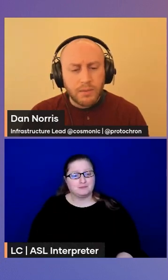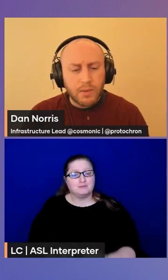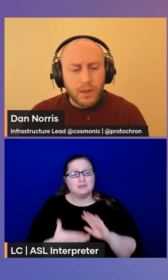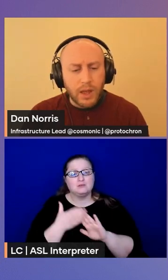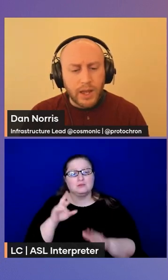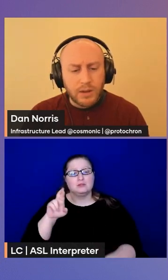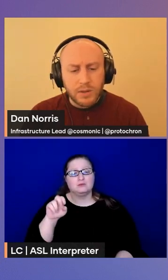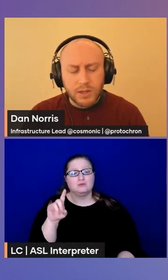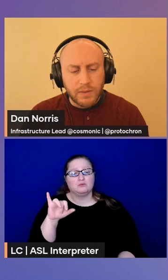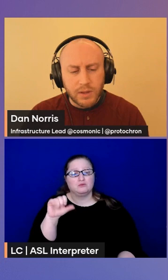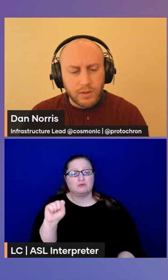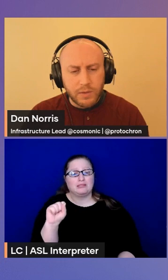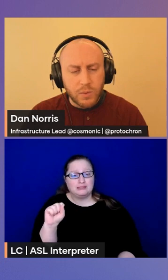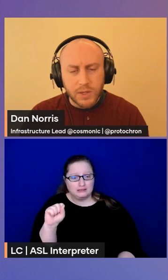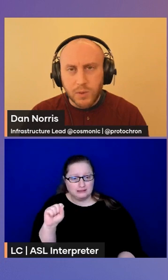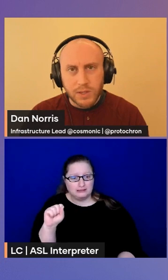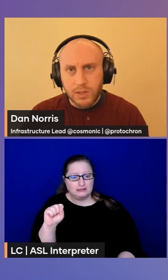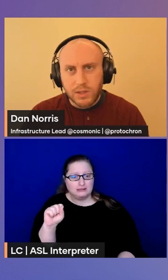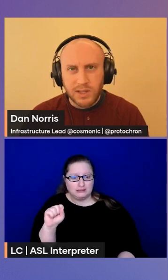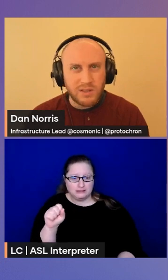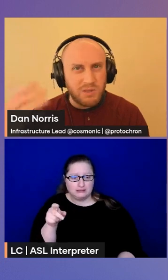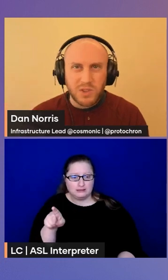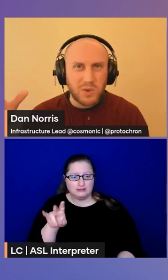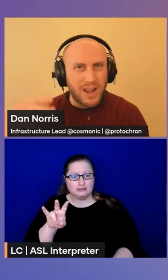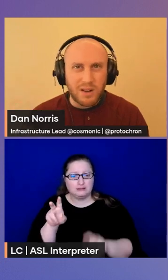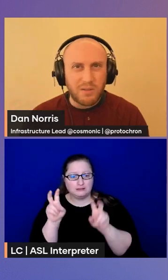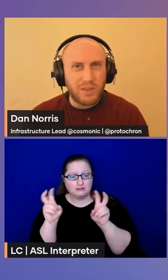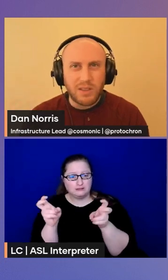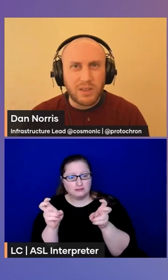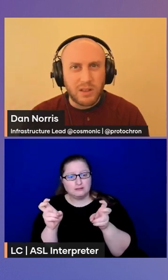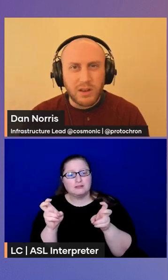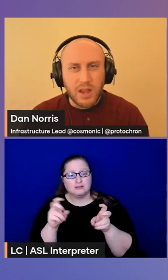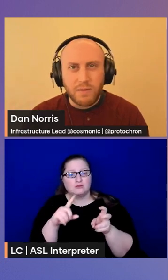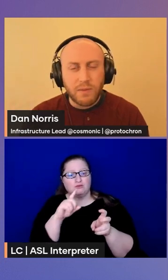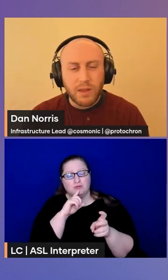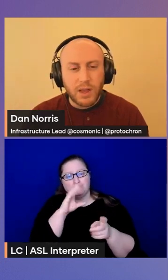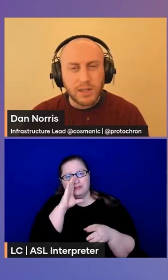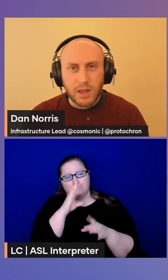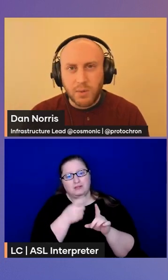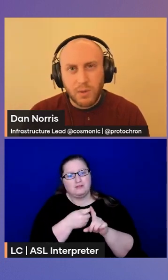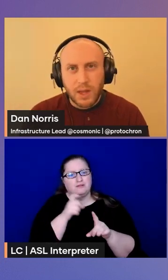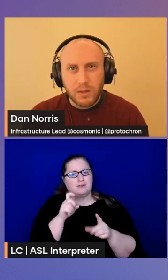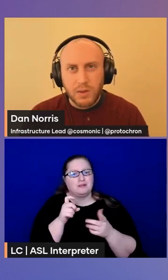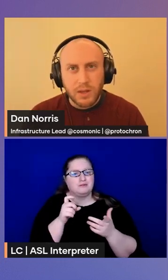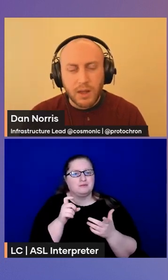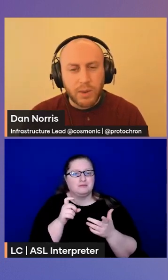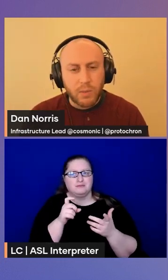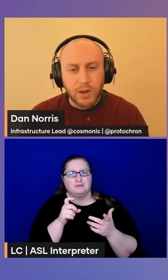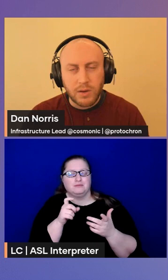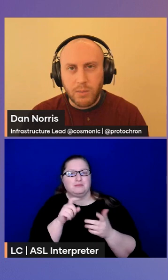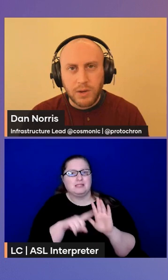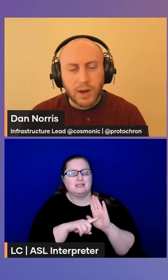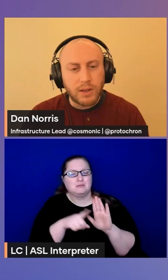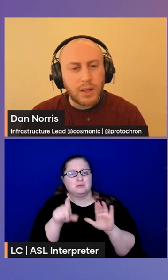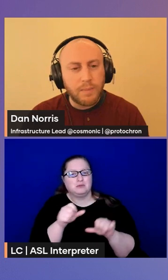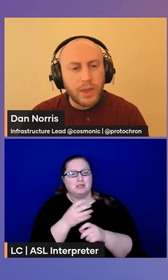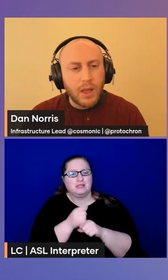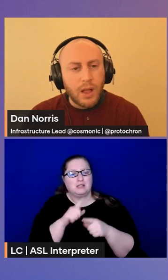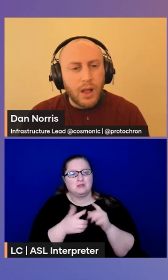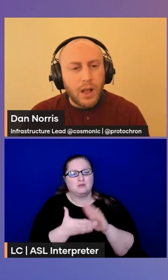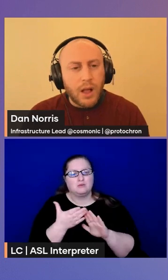right? And just give it a few resources. That's straight out of like the init example that you can get by running Nomad